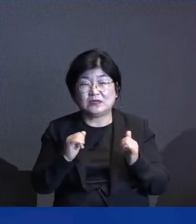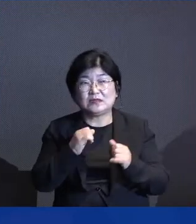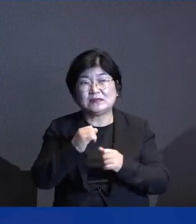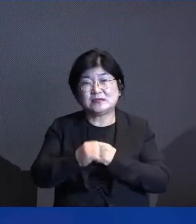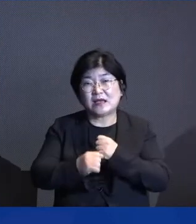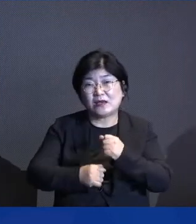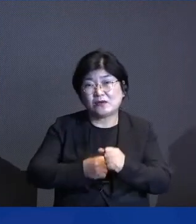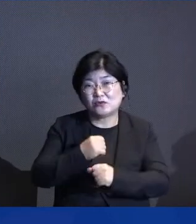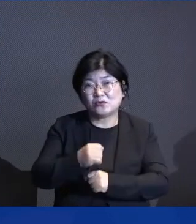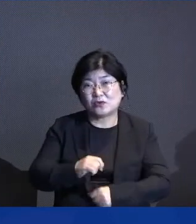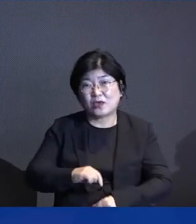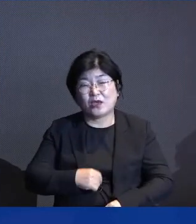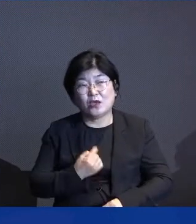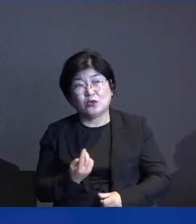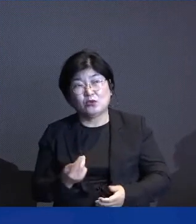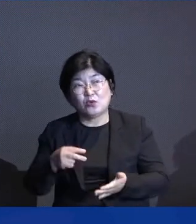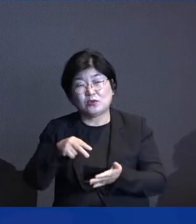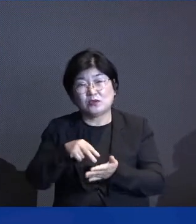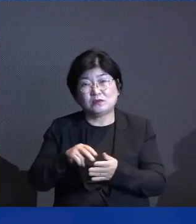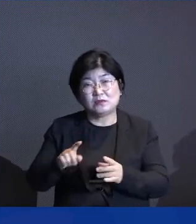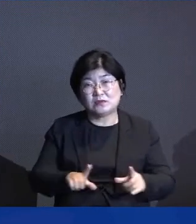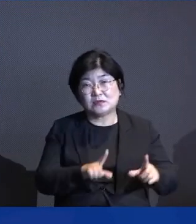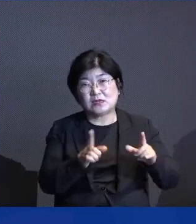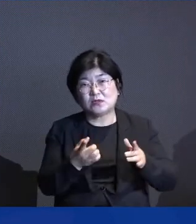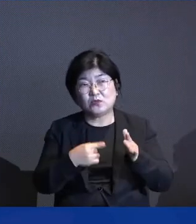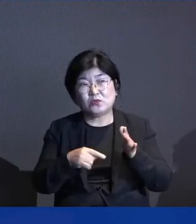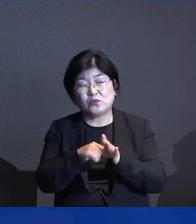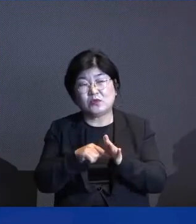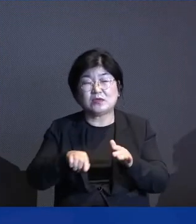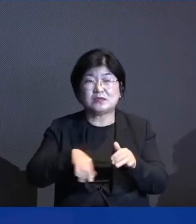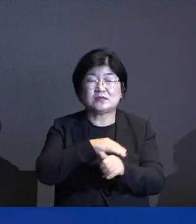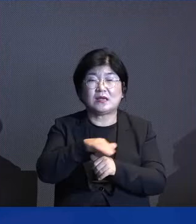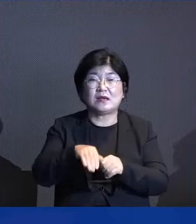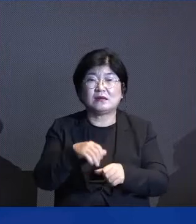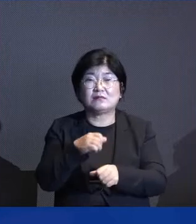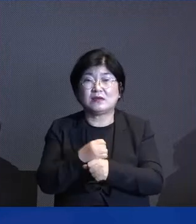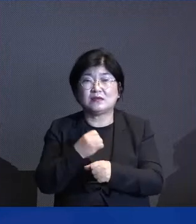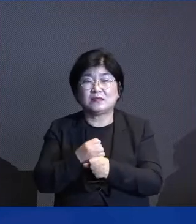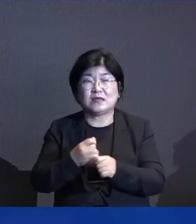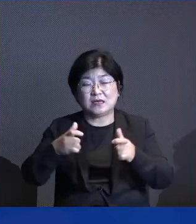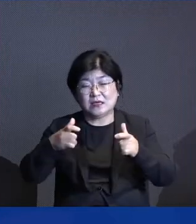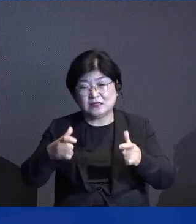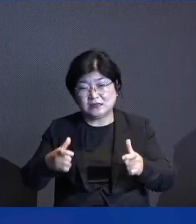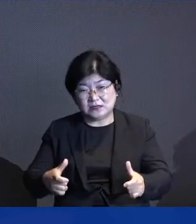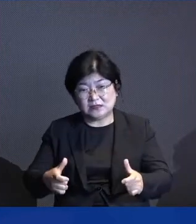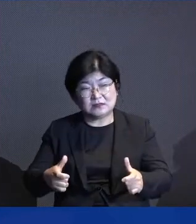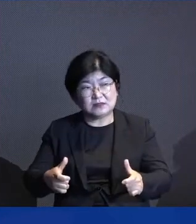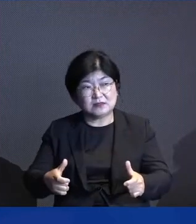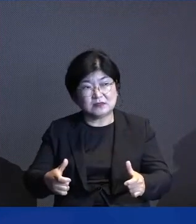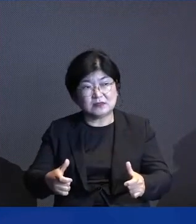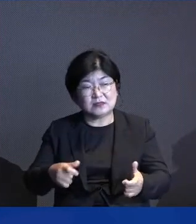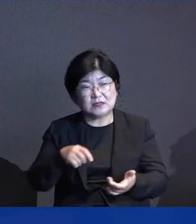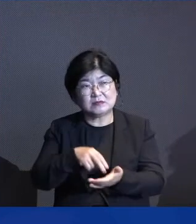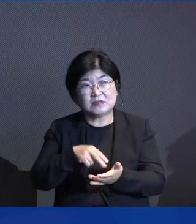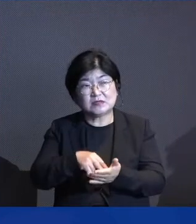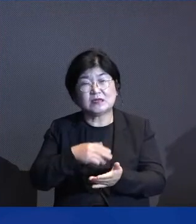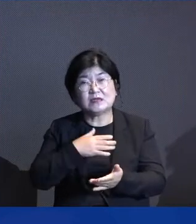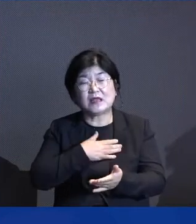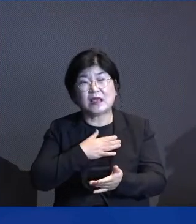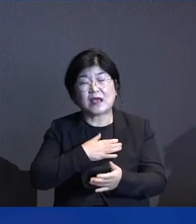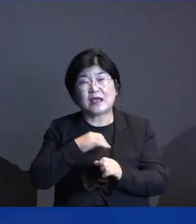give respect to what they want to do in their life, and in making their life